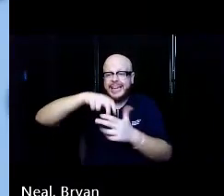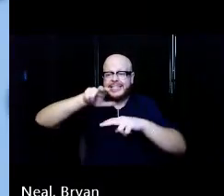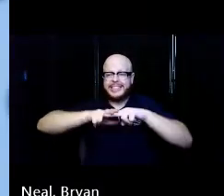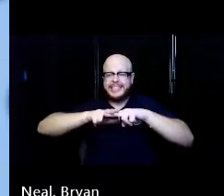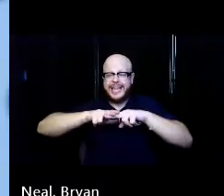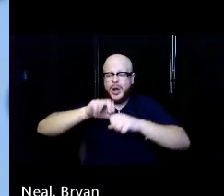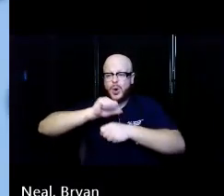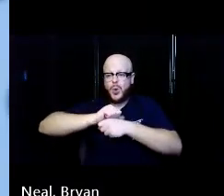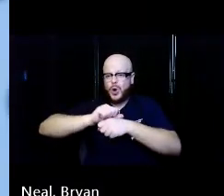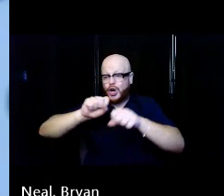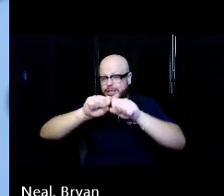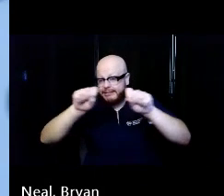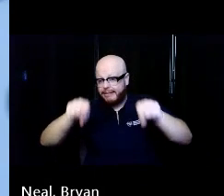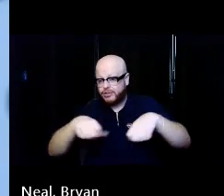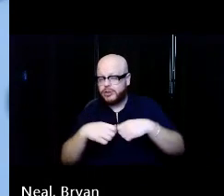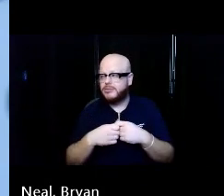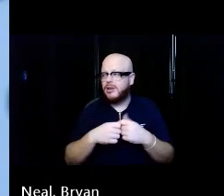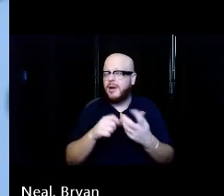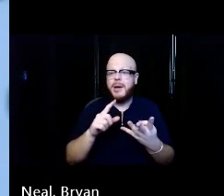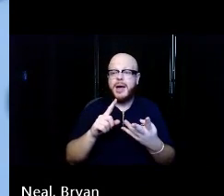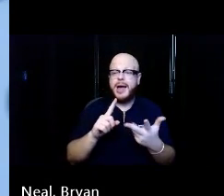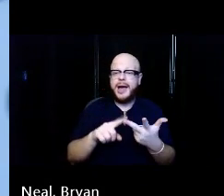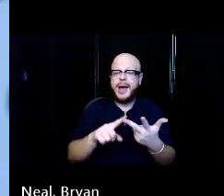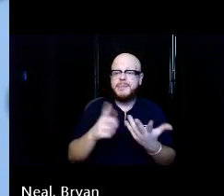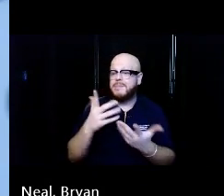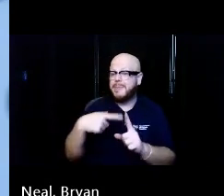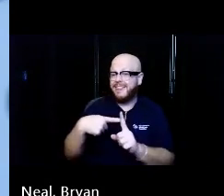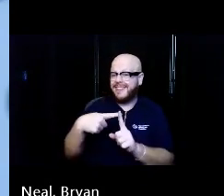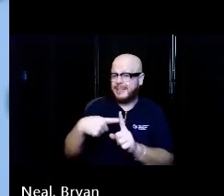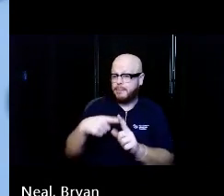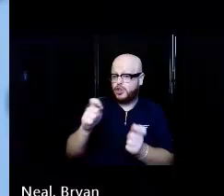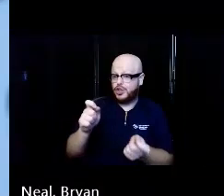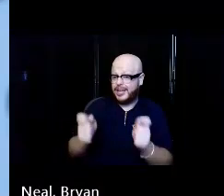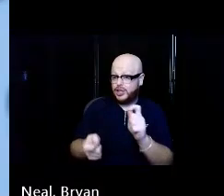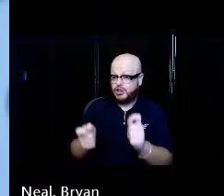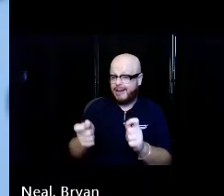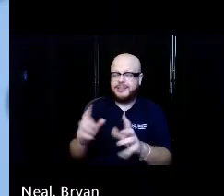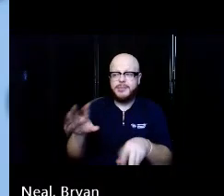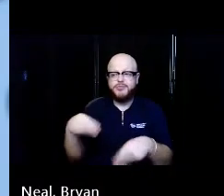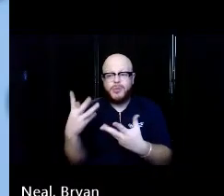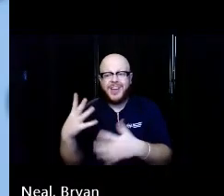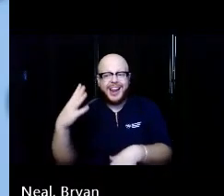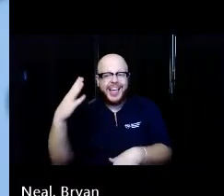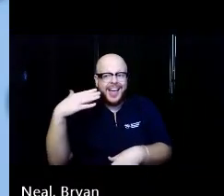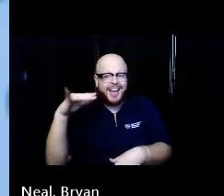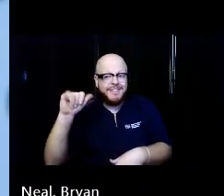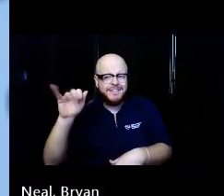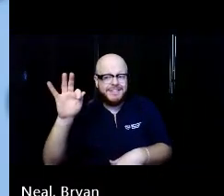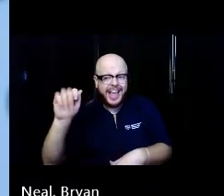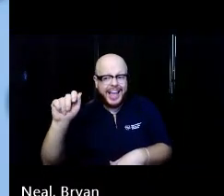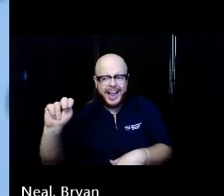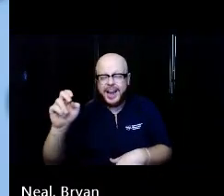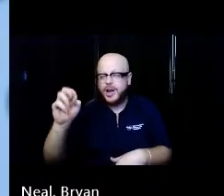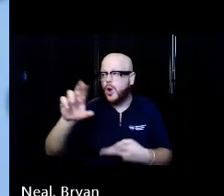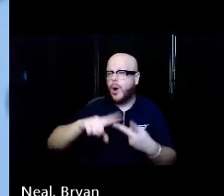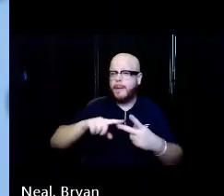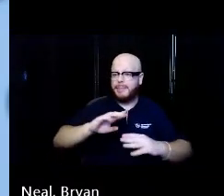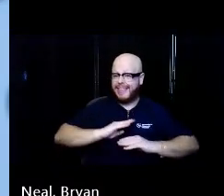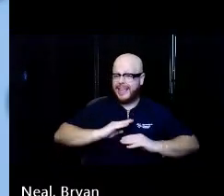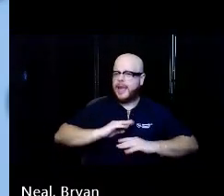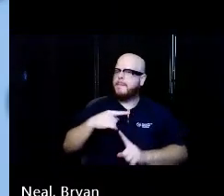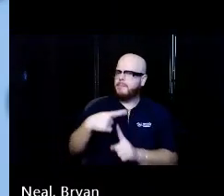temperature to be adjusted, or provide a fan or a blanket, or permit these to be used if somebody is bringing these in.